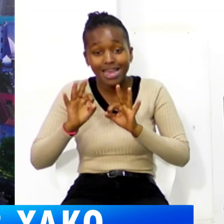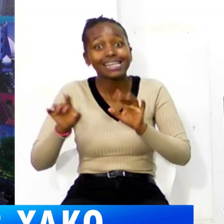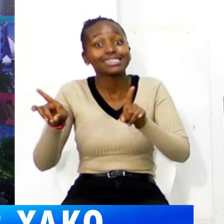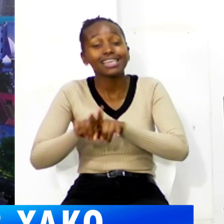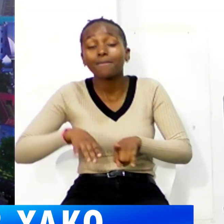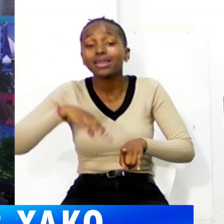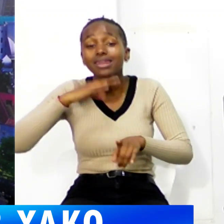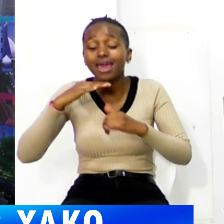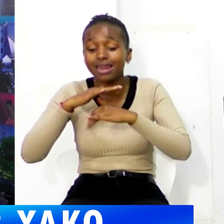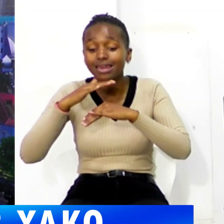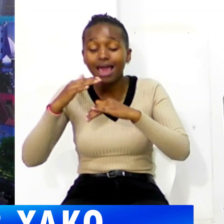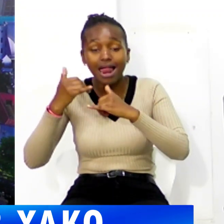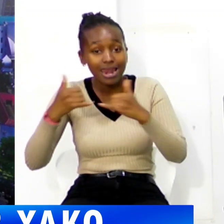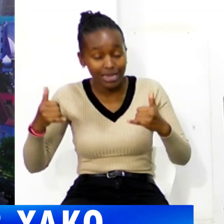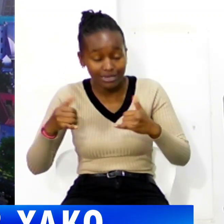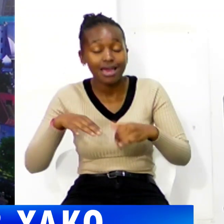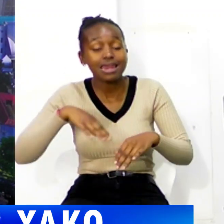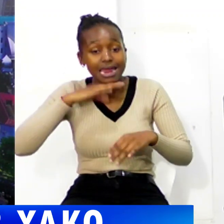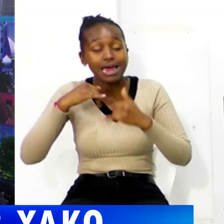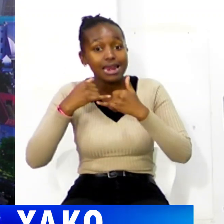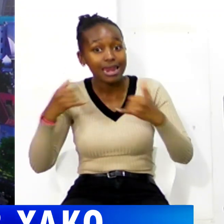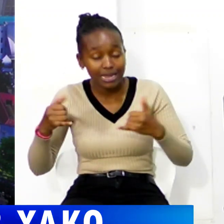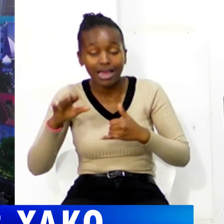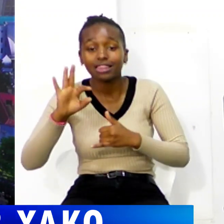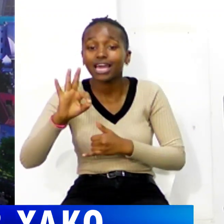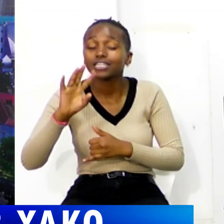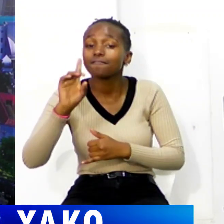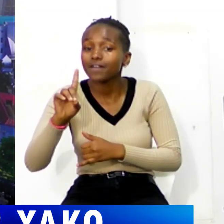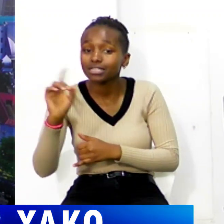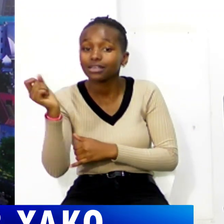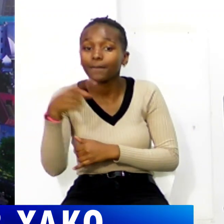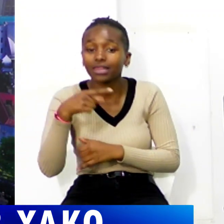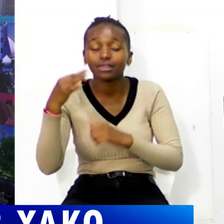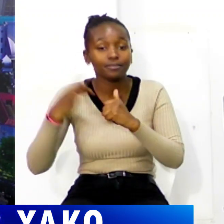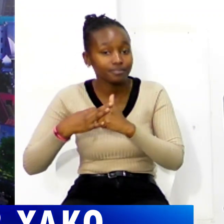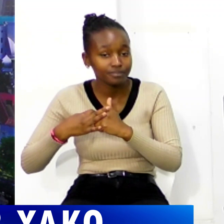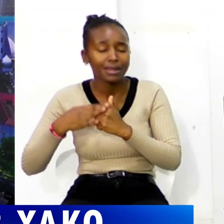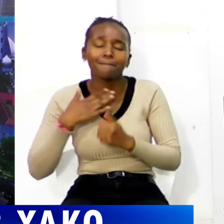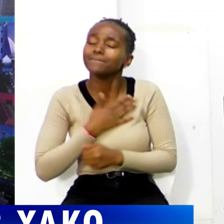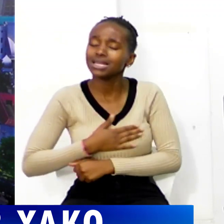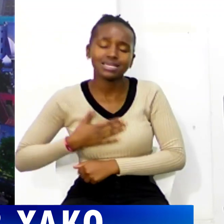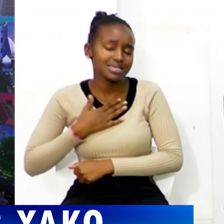of August. So please avoid being inconvenienced